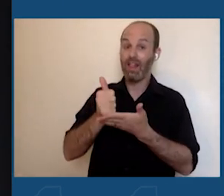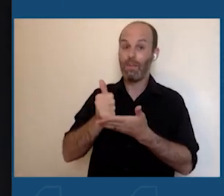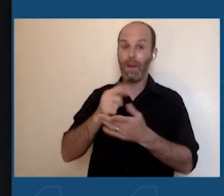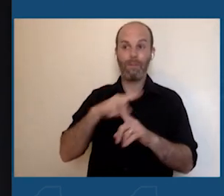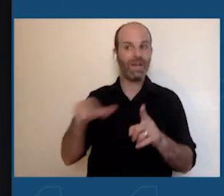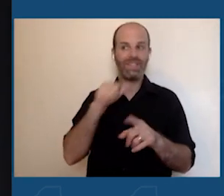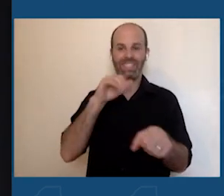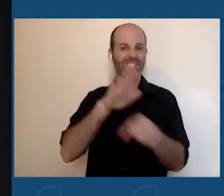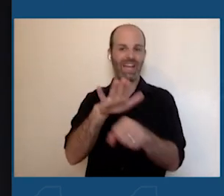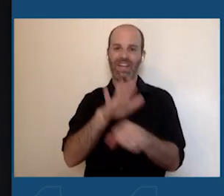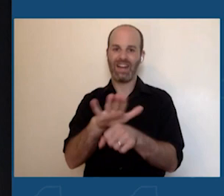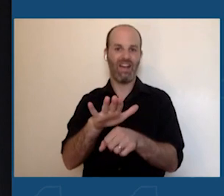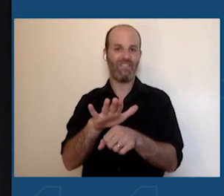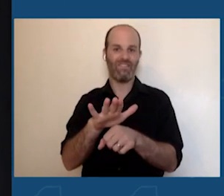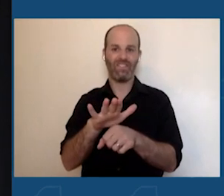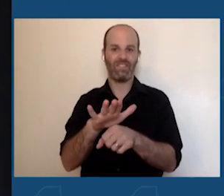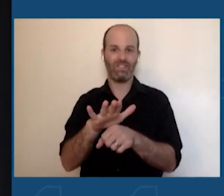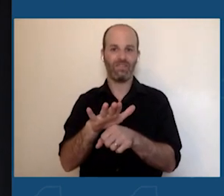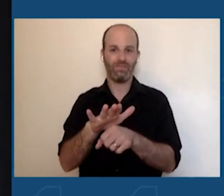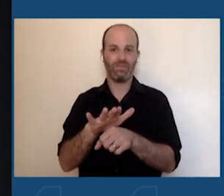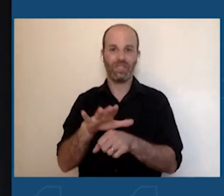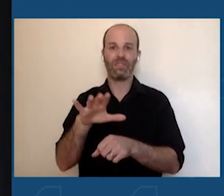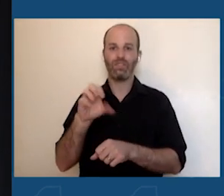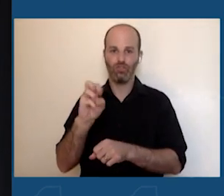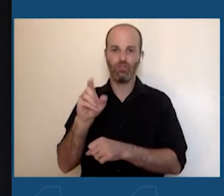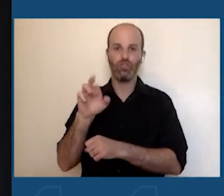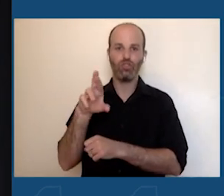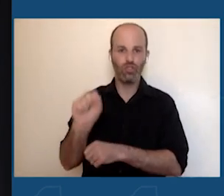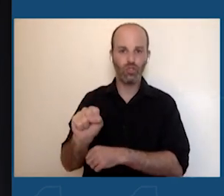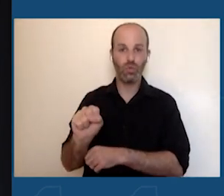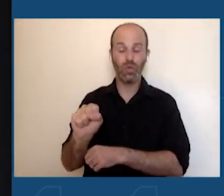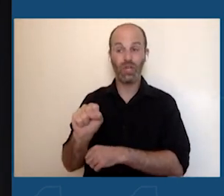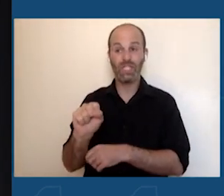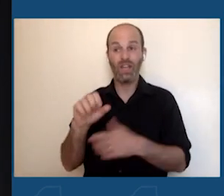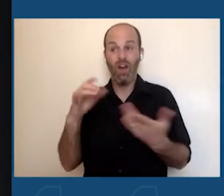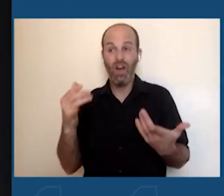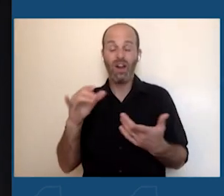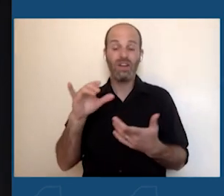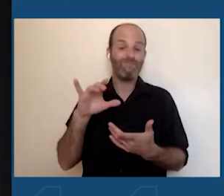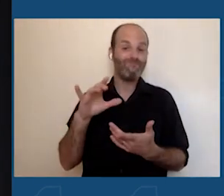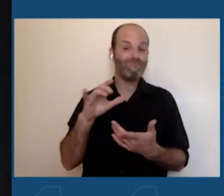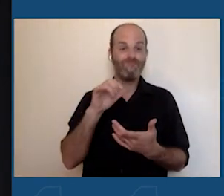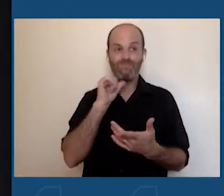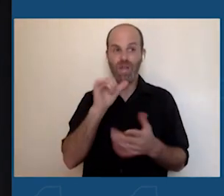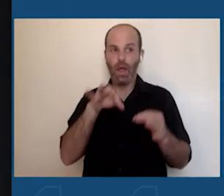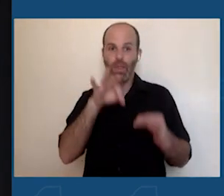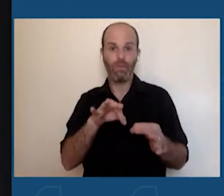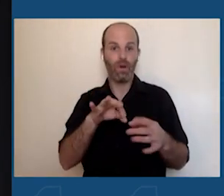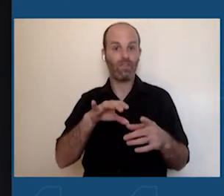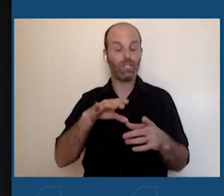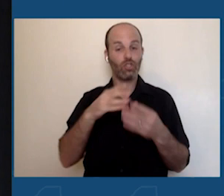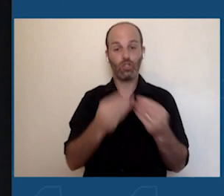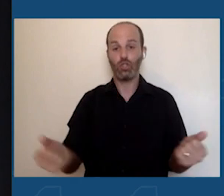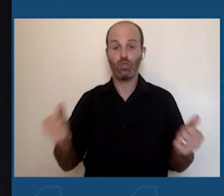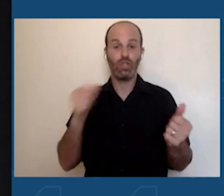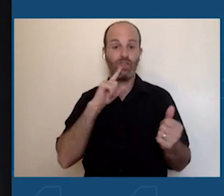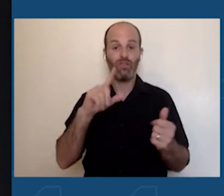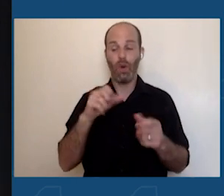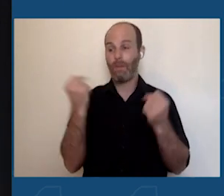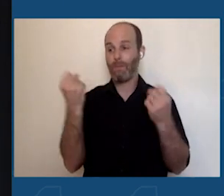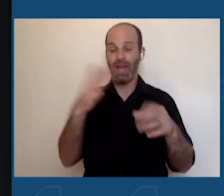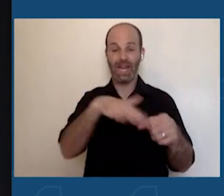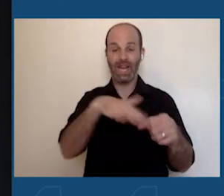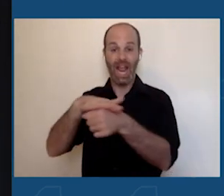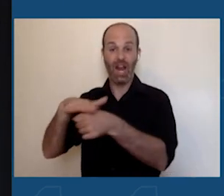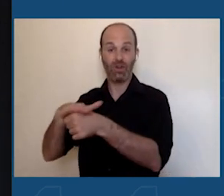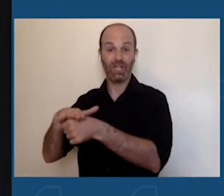enough, that sewers are an impractical solution in many, many areas in Suffolk County. And that's why we did the Septic